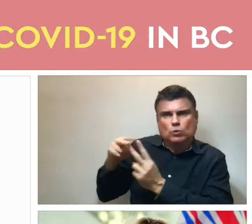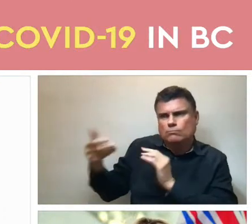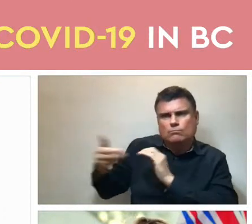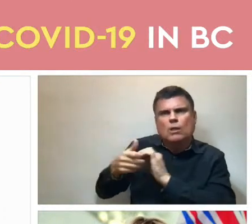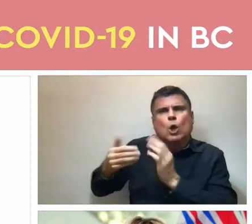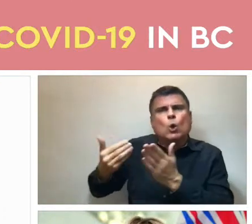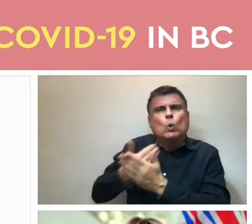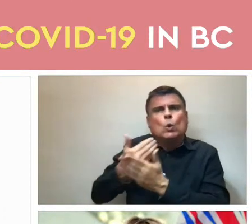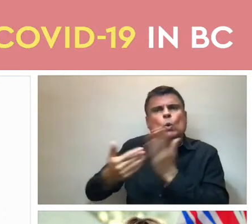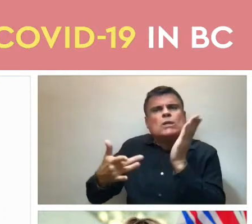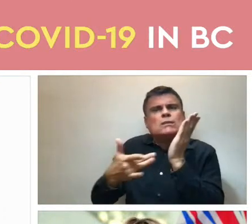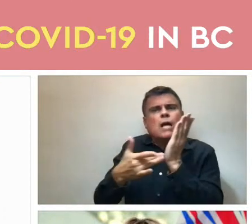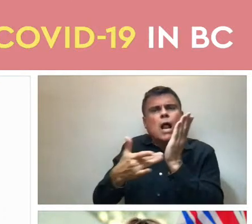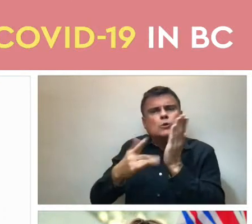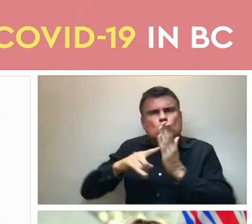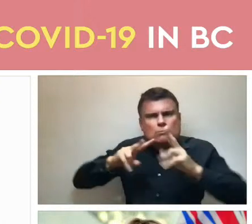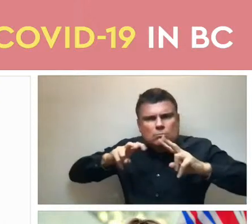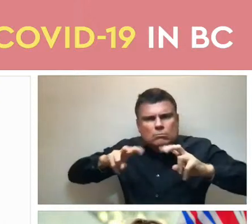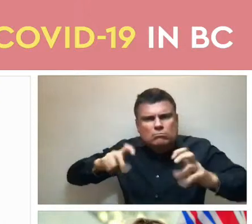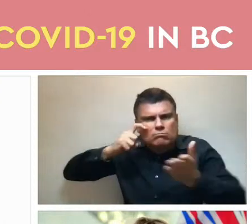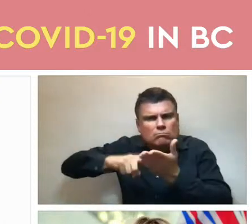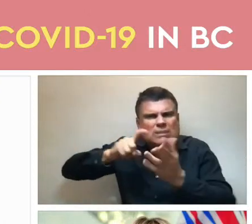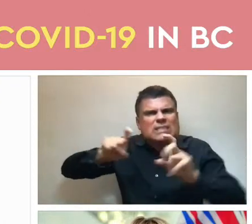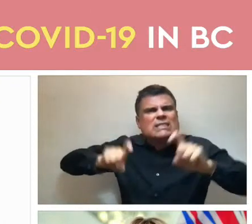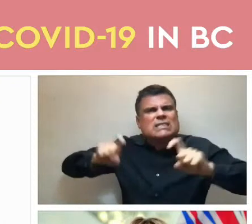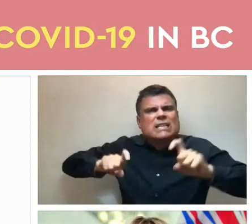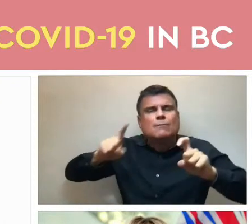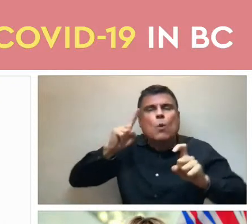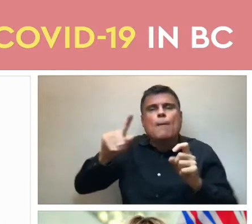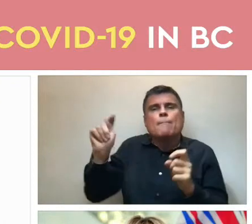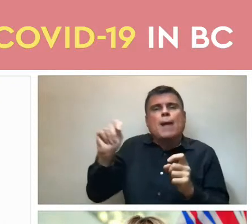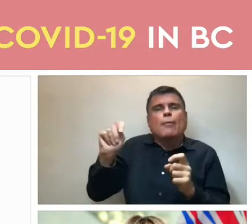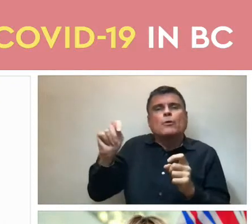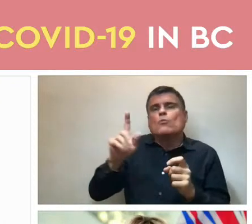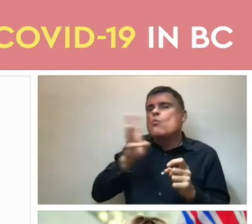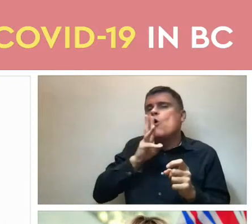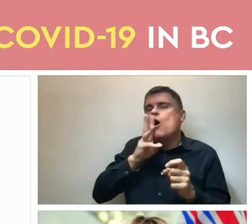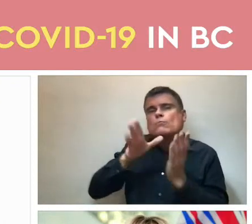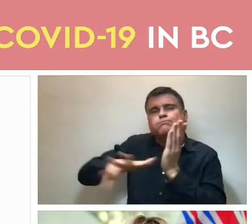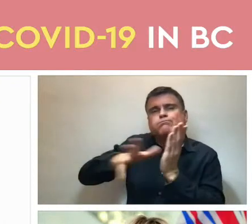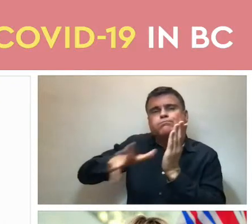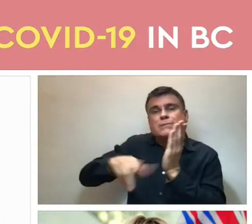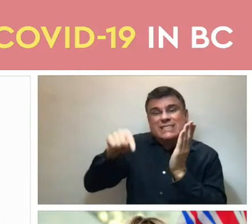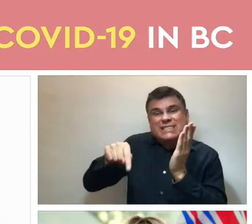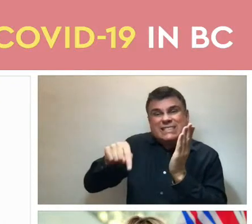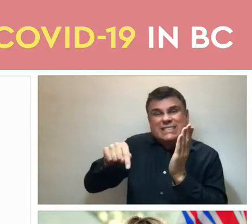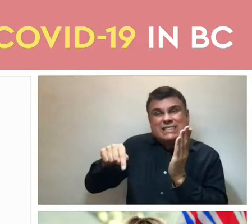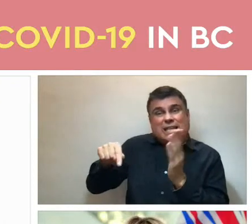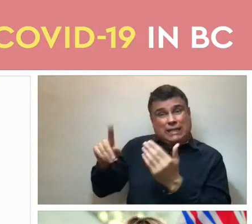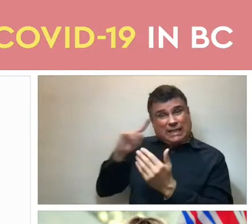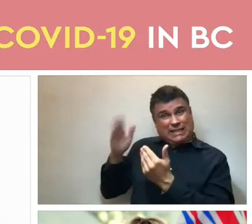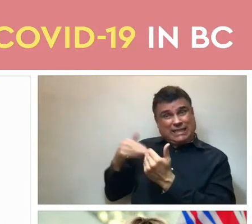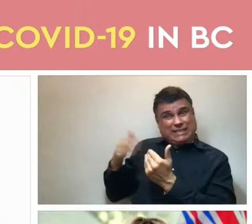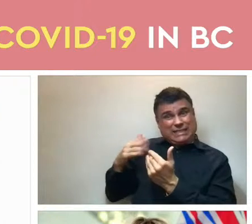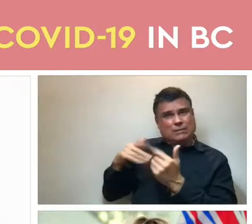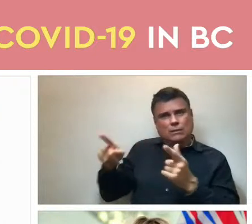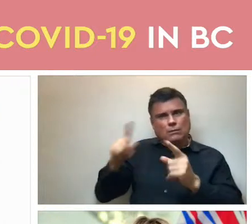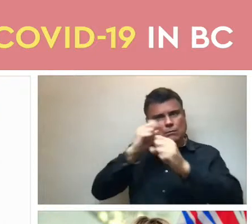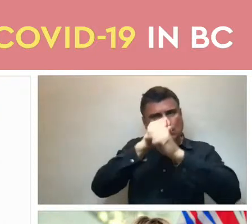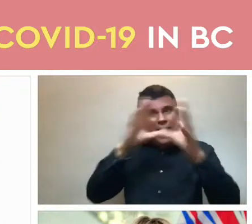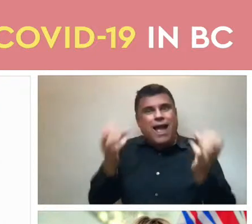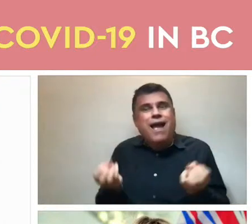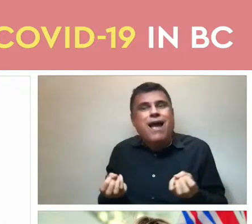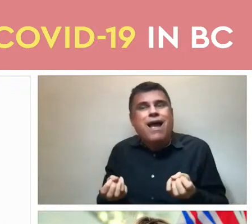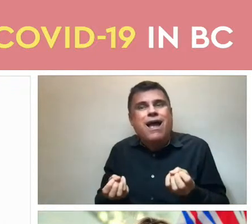sounds simple, but when you have a lot of water, how do you detect a virus that might be in it in a very small amount?